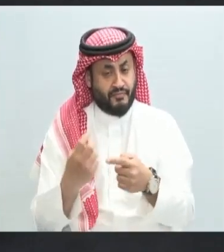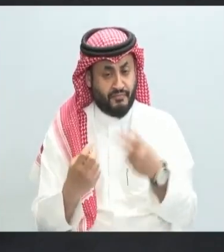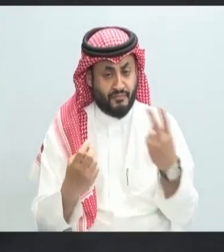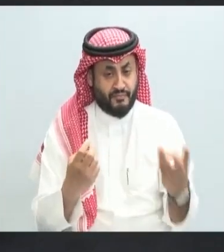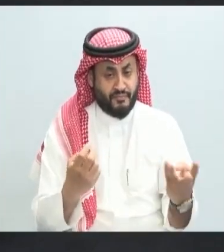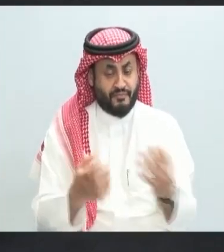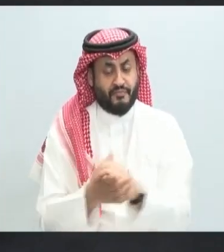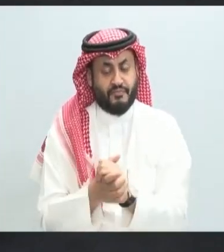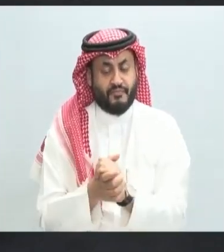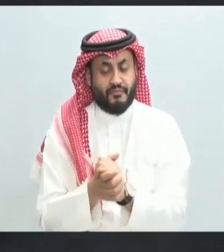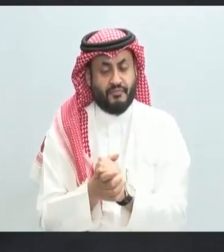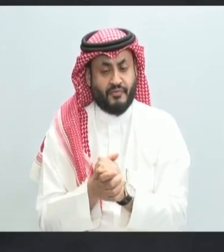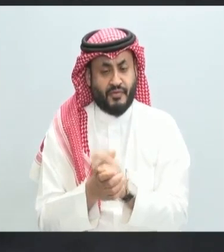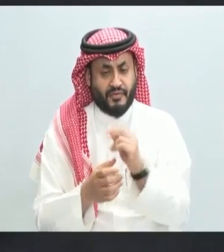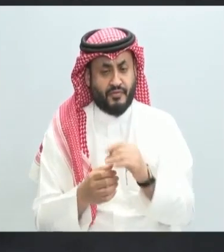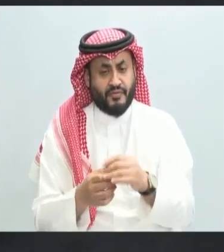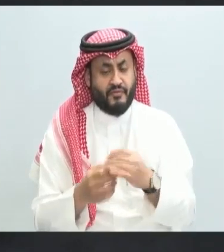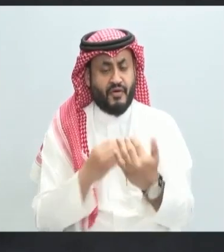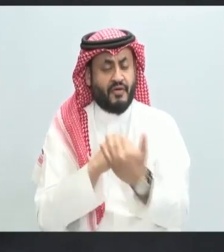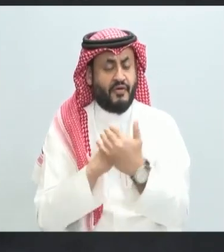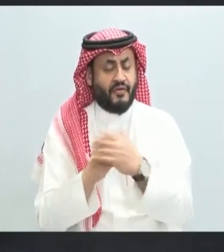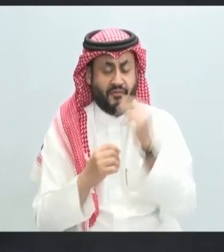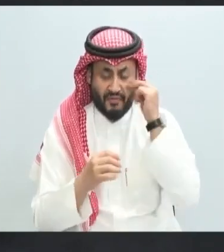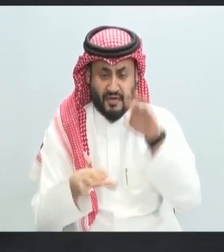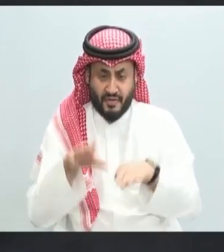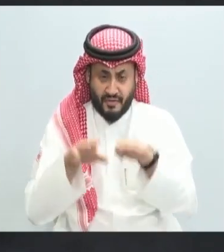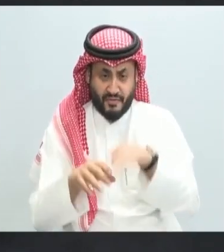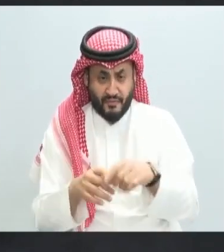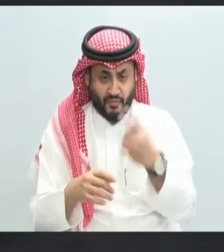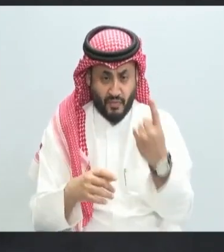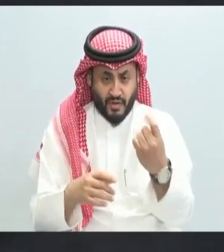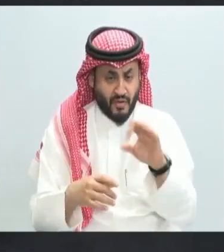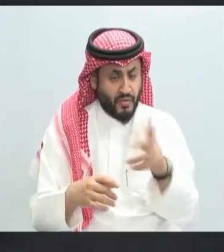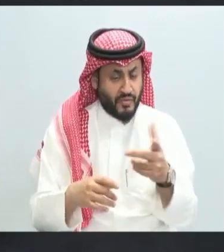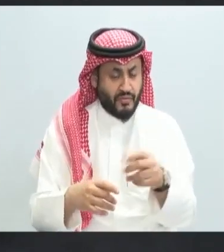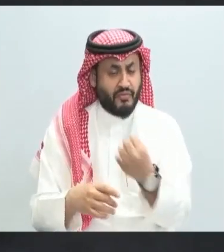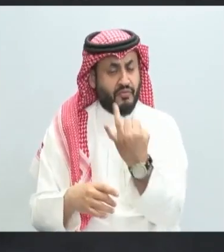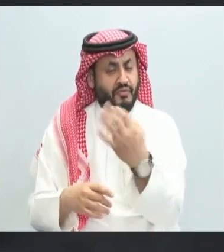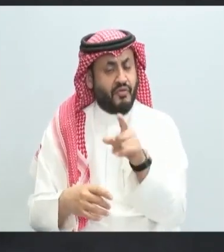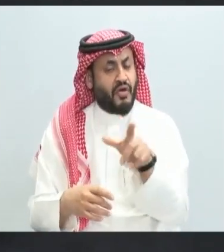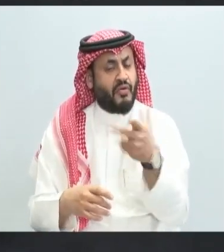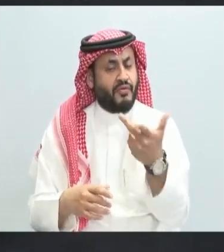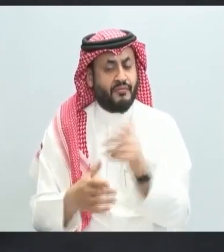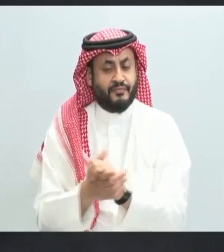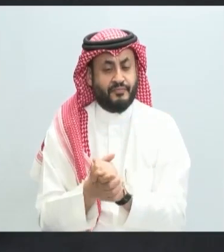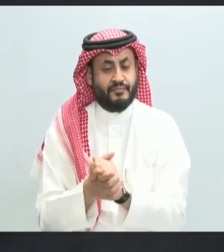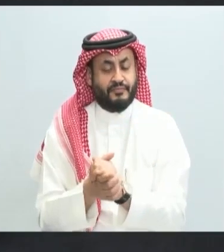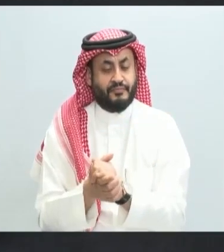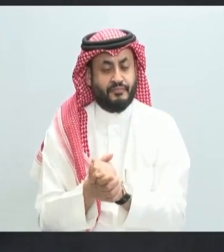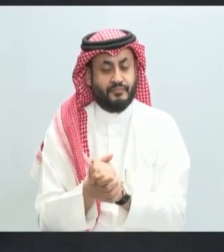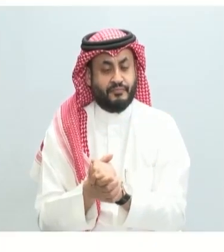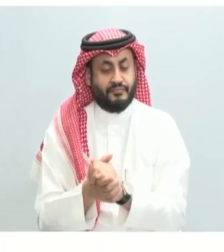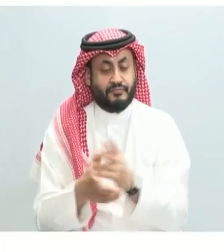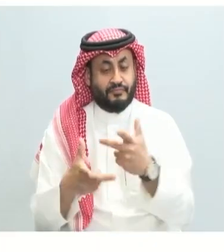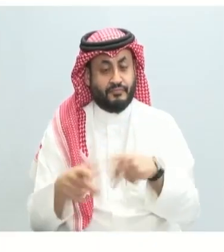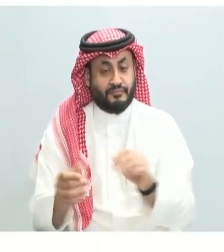learn how to differentiate between what's this and what are these. So at